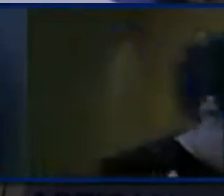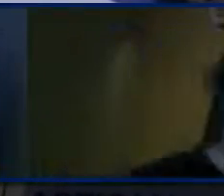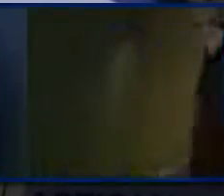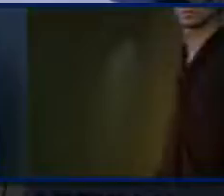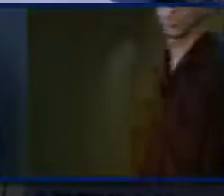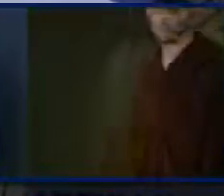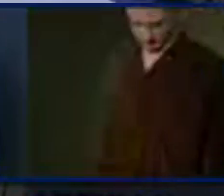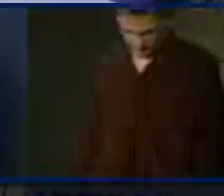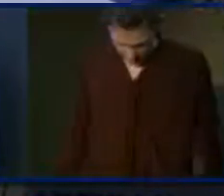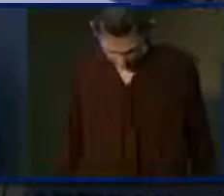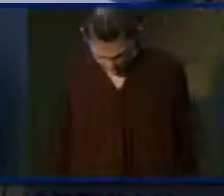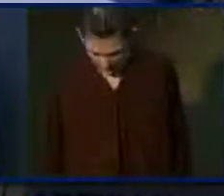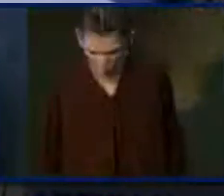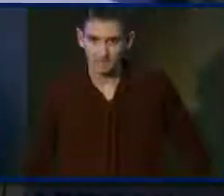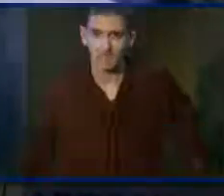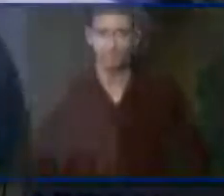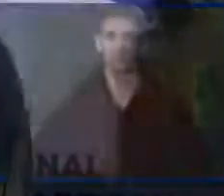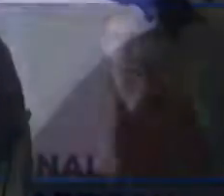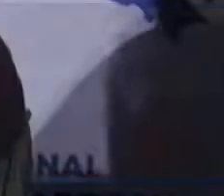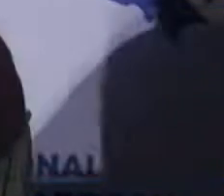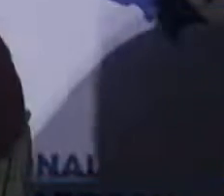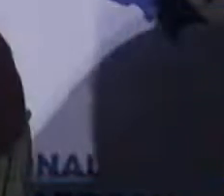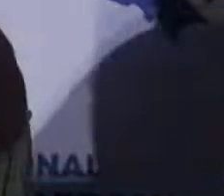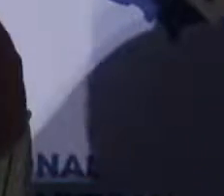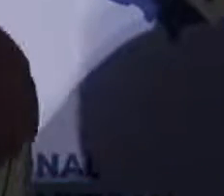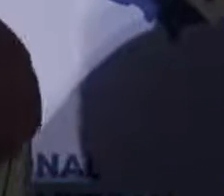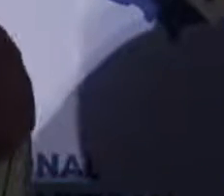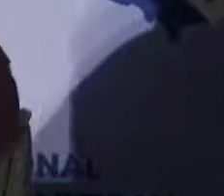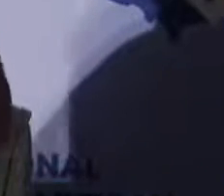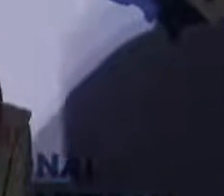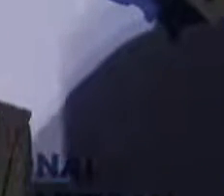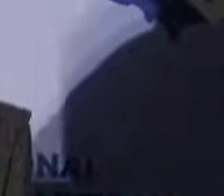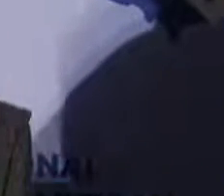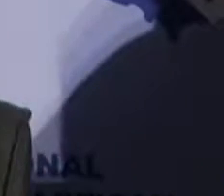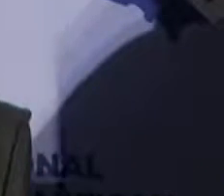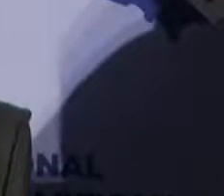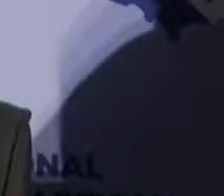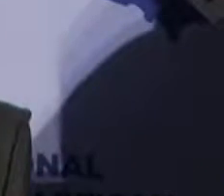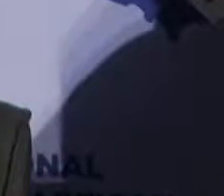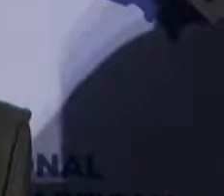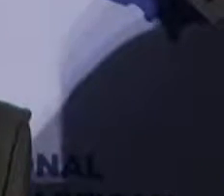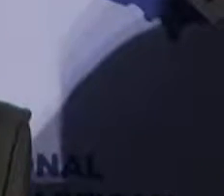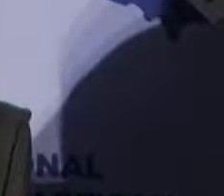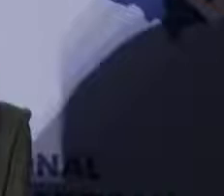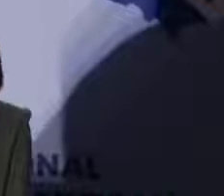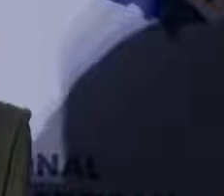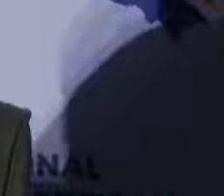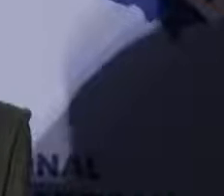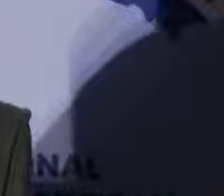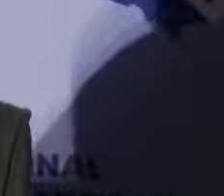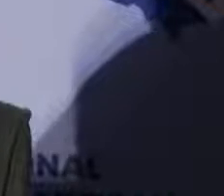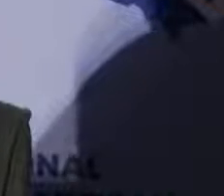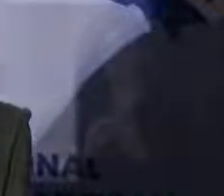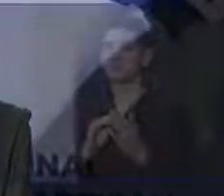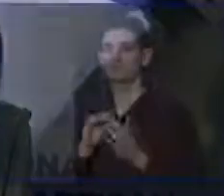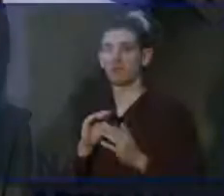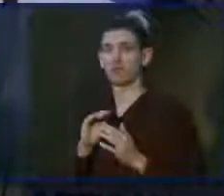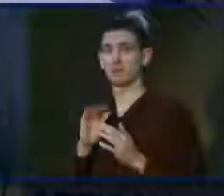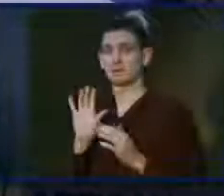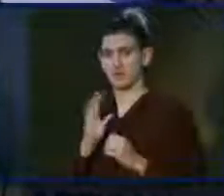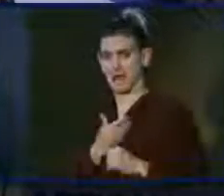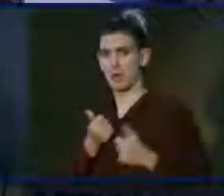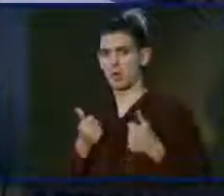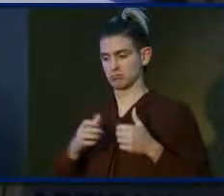that, well, we haven't changed, the parties have shifted. Certainly for the Asian American community, that's how we feel. Number one is, if you go back